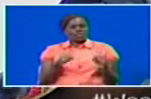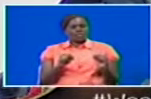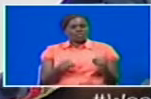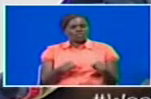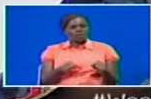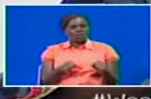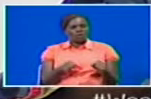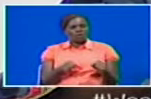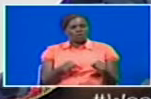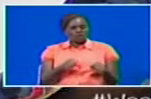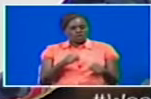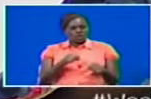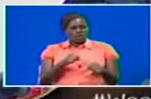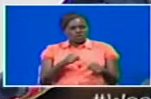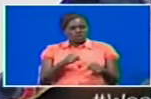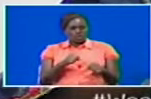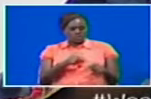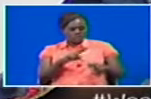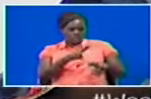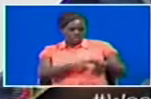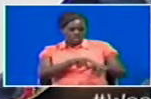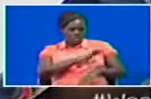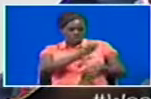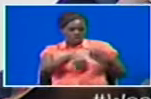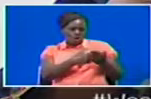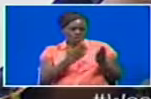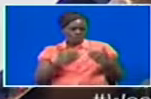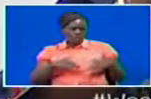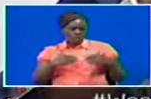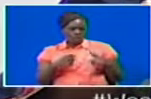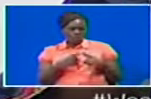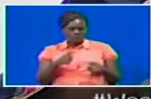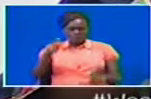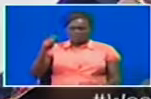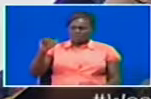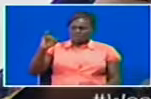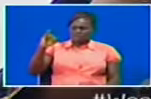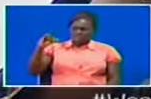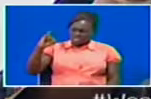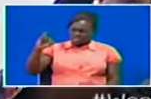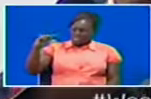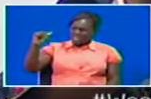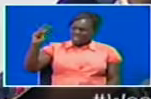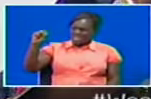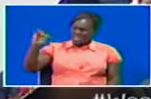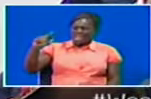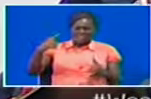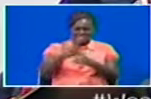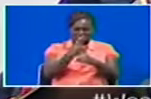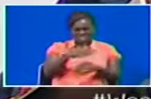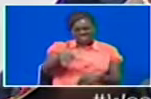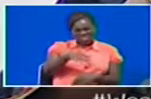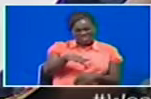take all, to be able to sit down with all the people from Tigania, Imenti, Igembe,